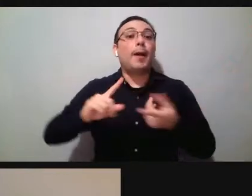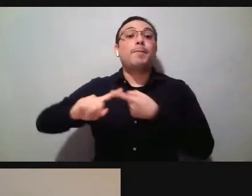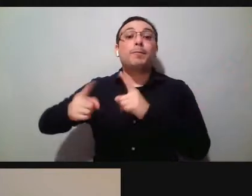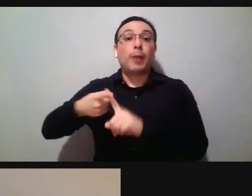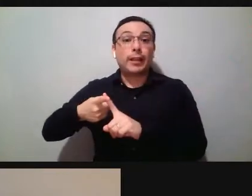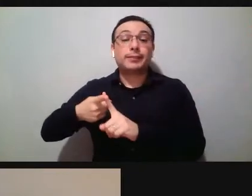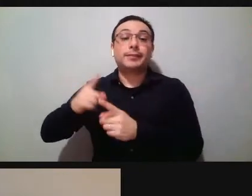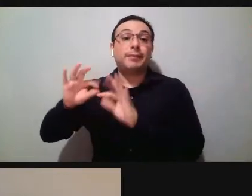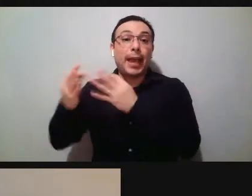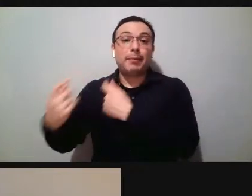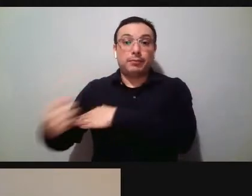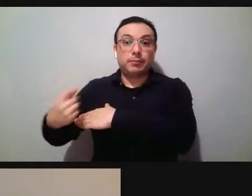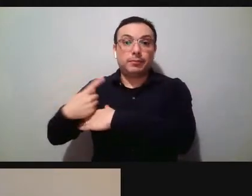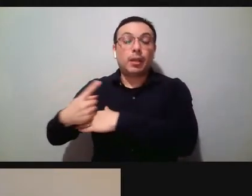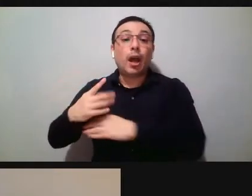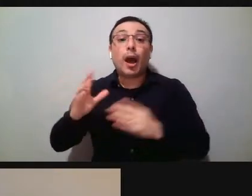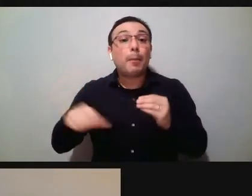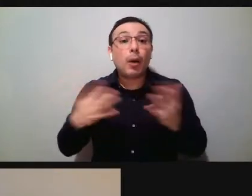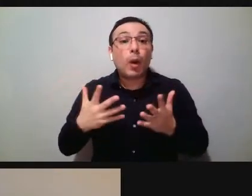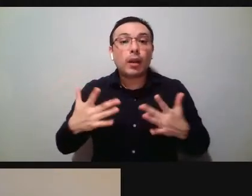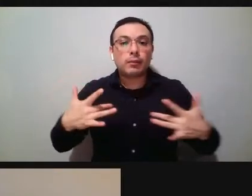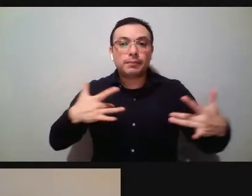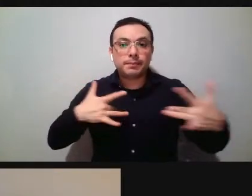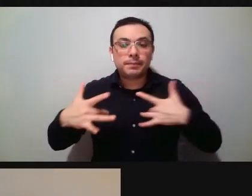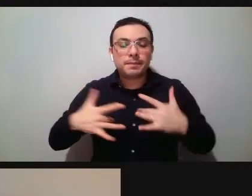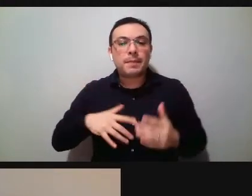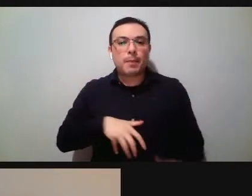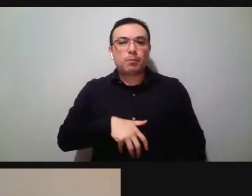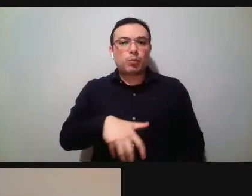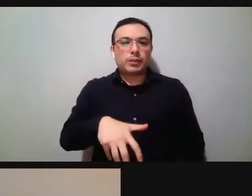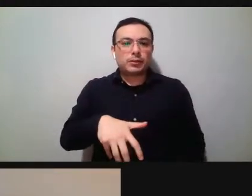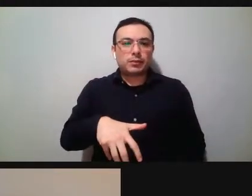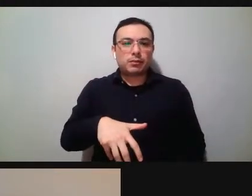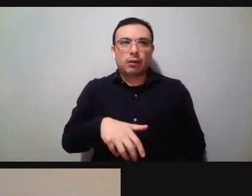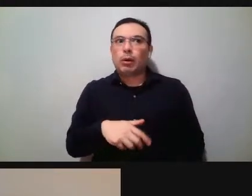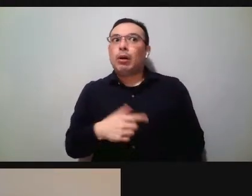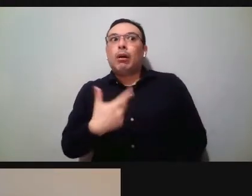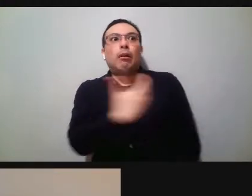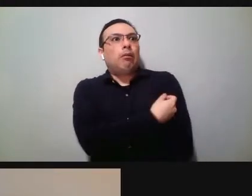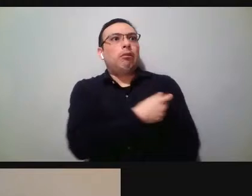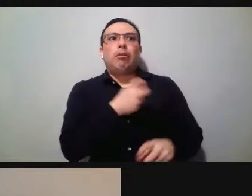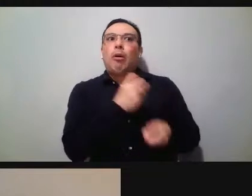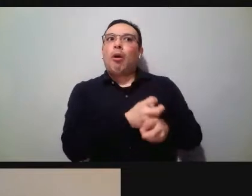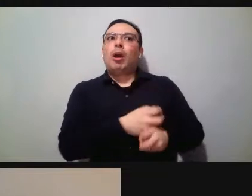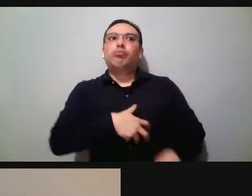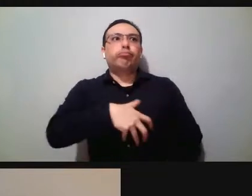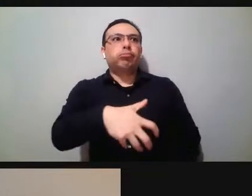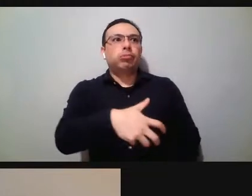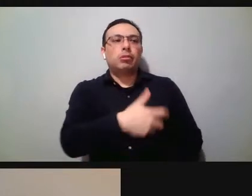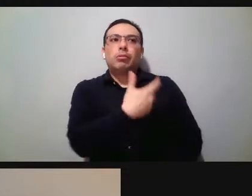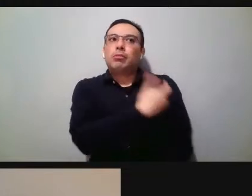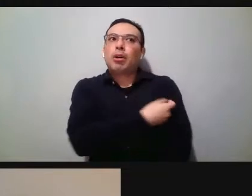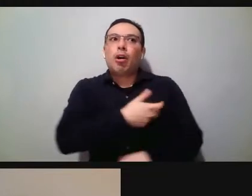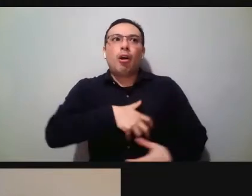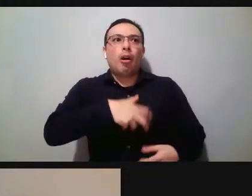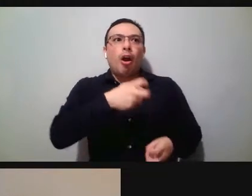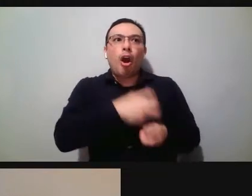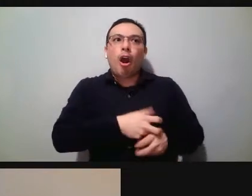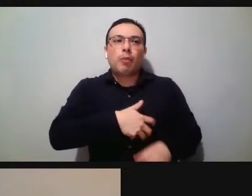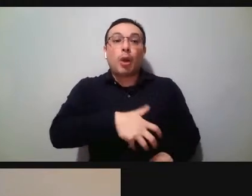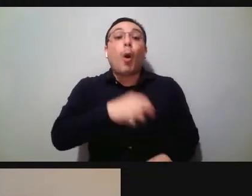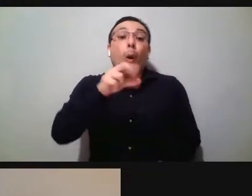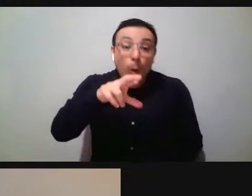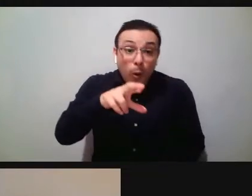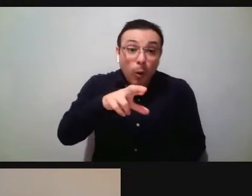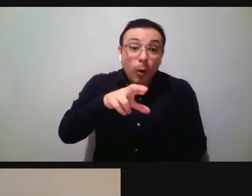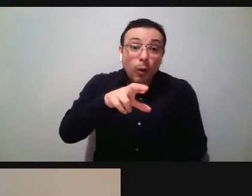fertility issues have been circulating on the internet a lot in terms of saying it affects either a woman or a man's